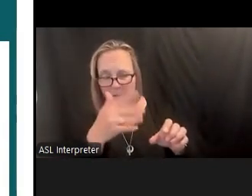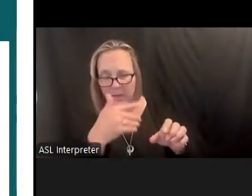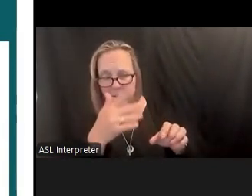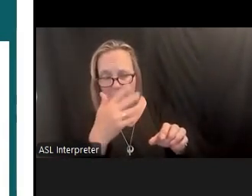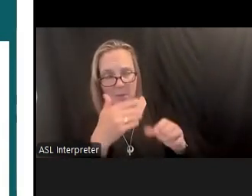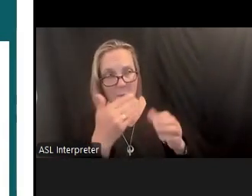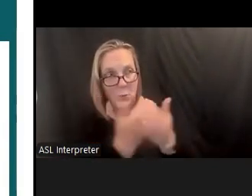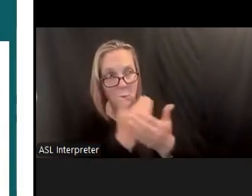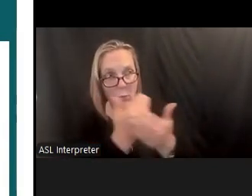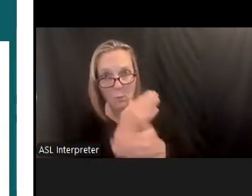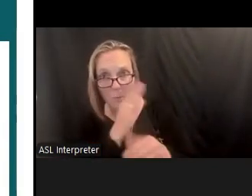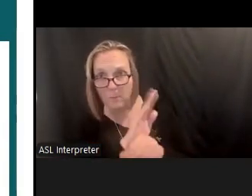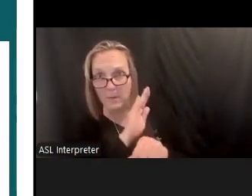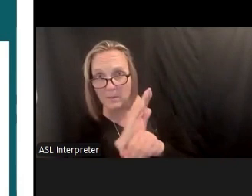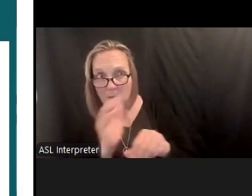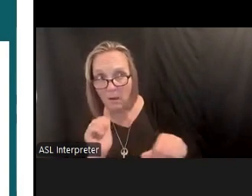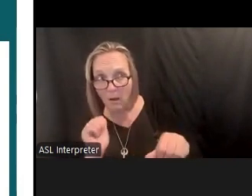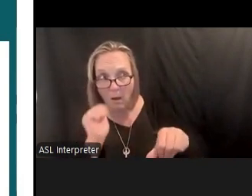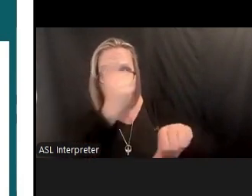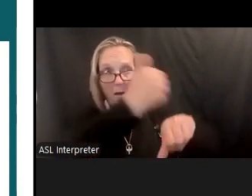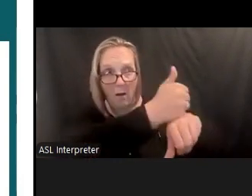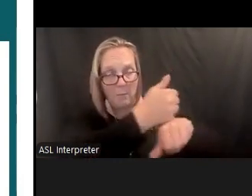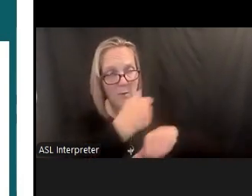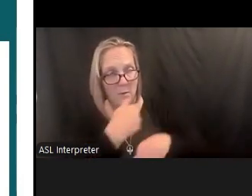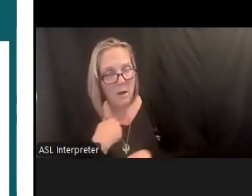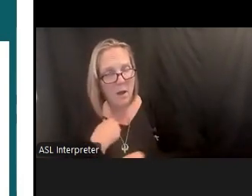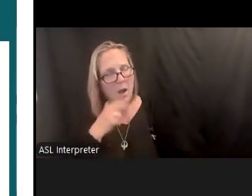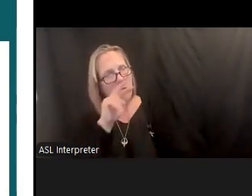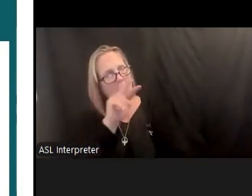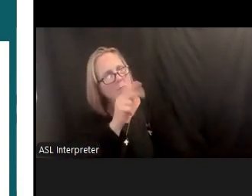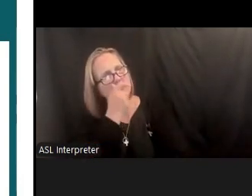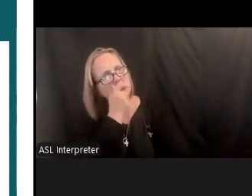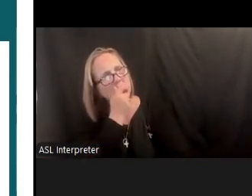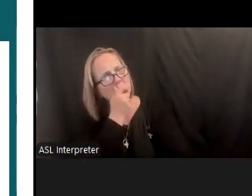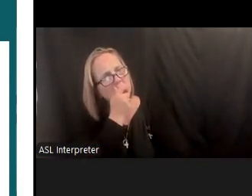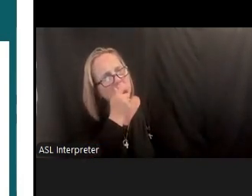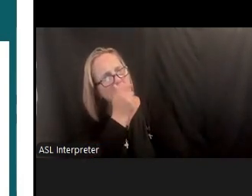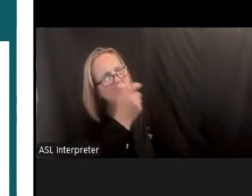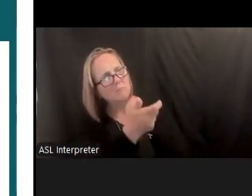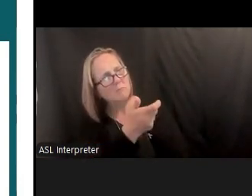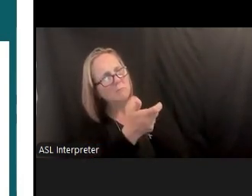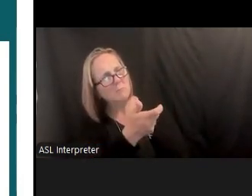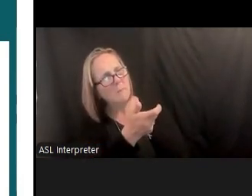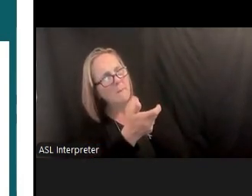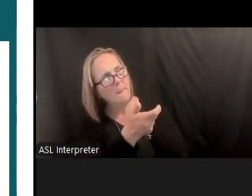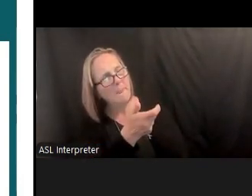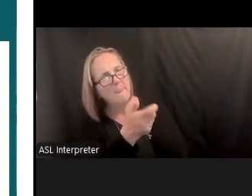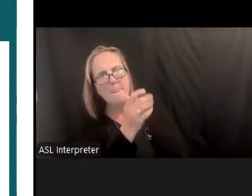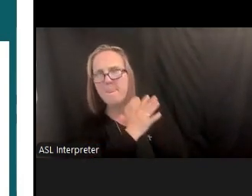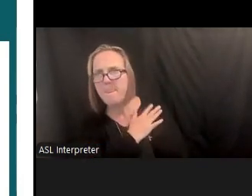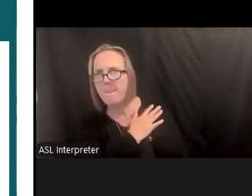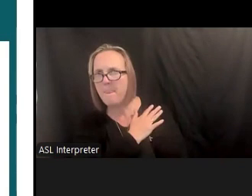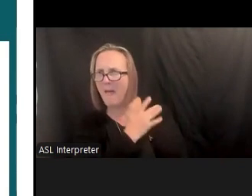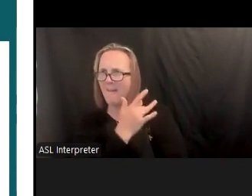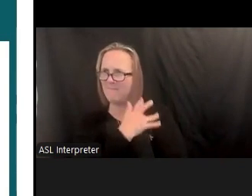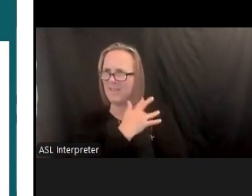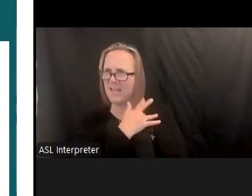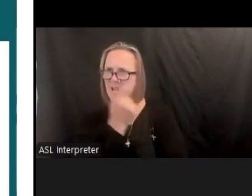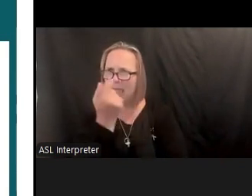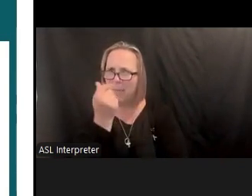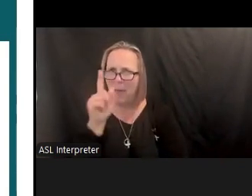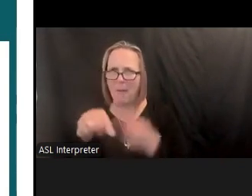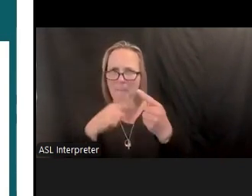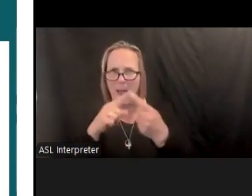business in the community, it kind of like makes me feel a little bit against or opposed to the